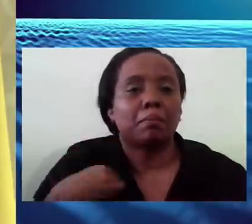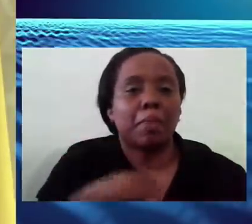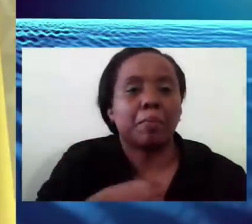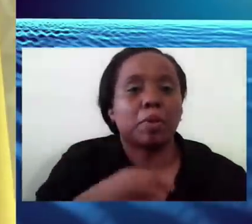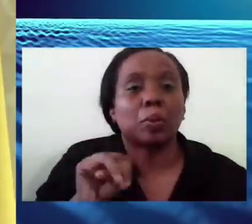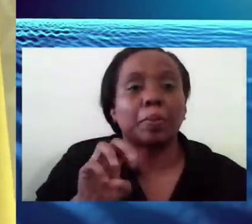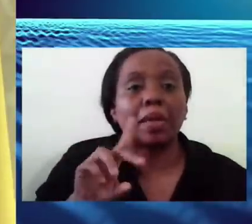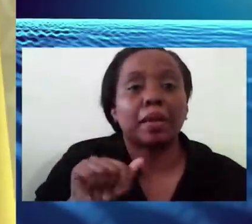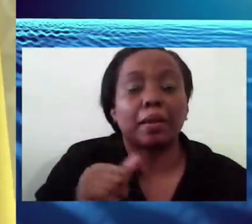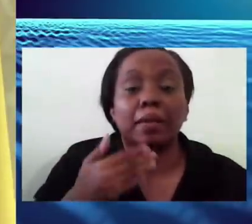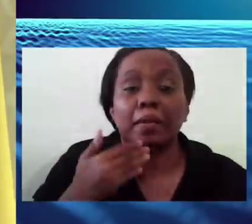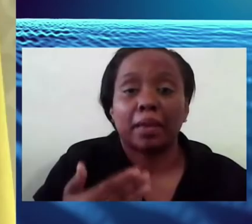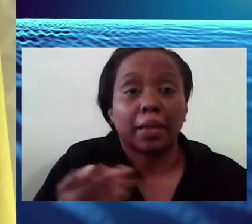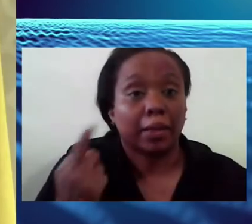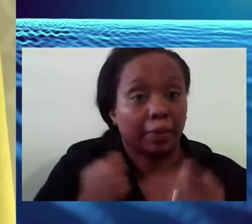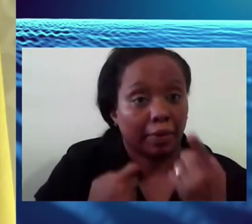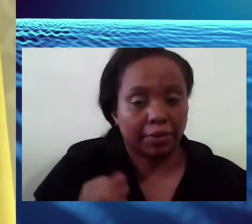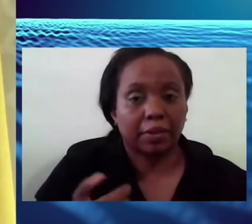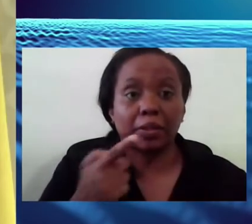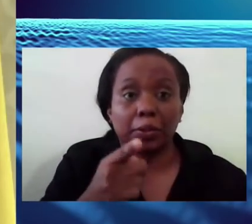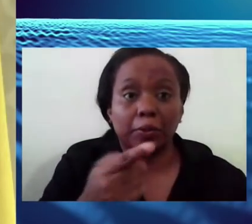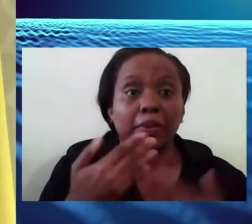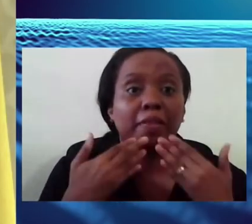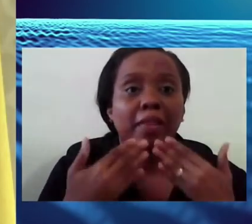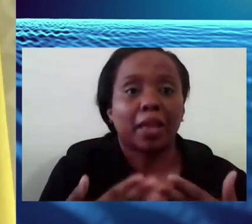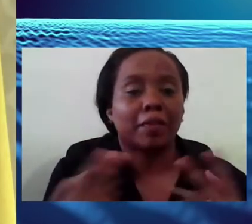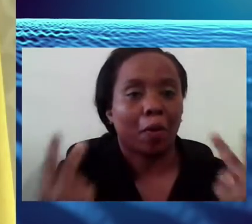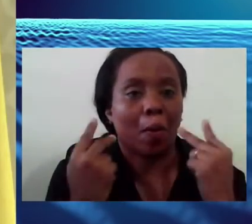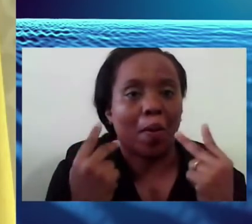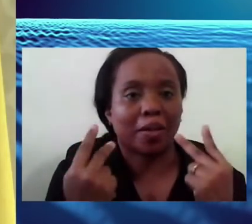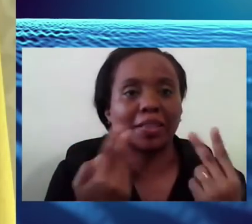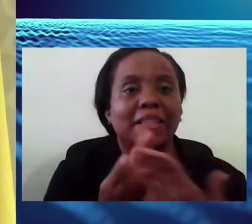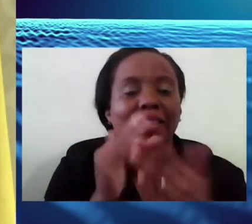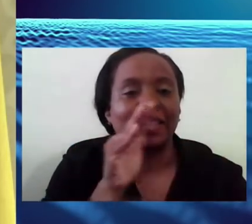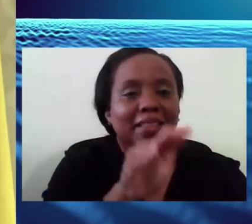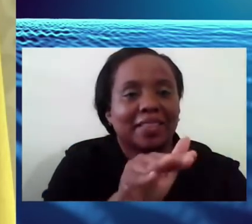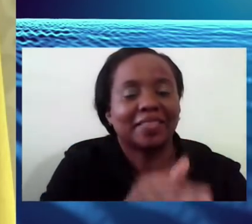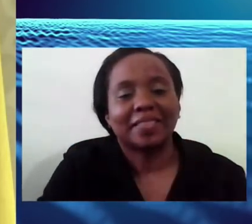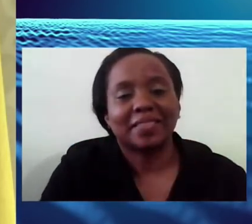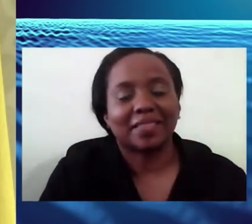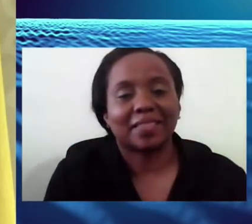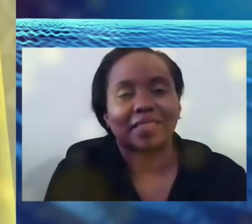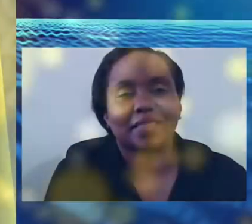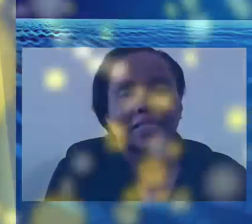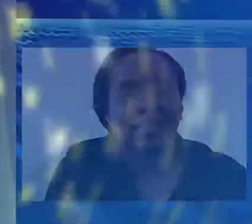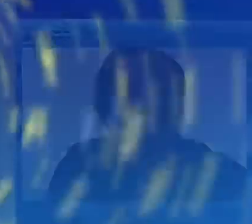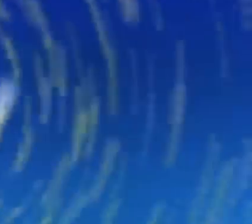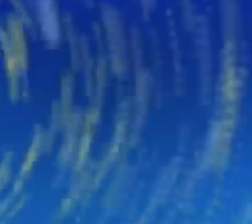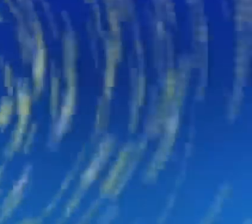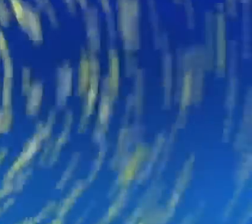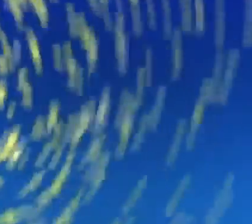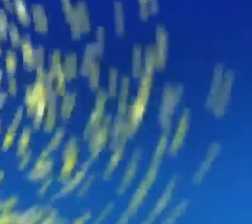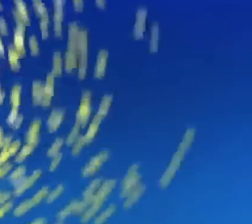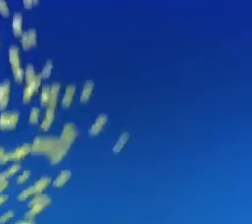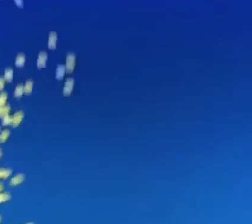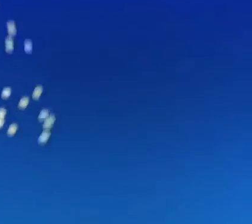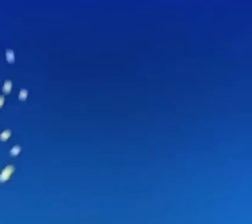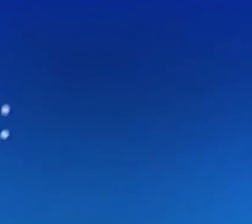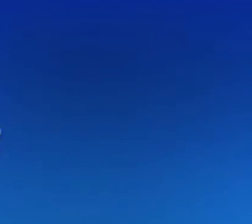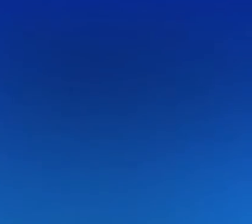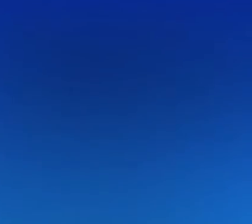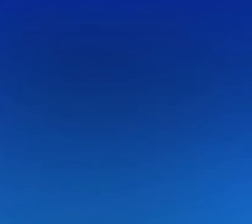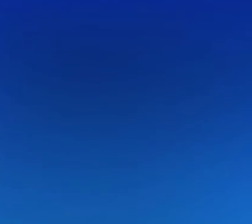and the public, wherever you are, thank you for joining us. Good evening.